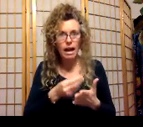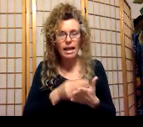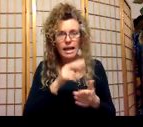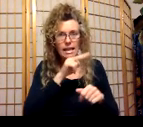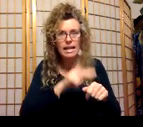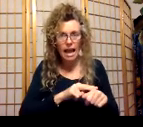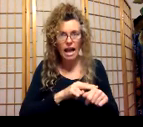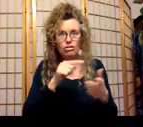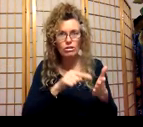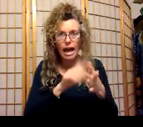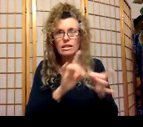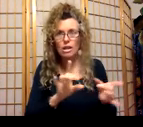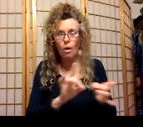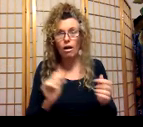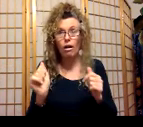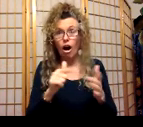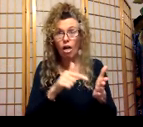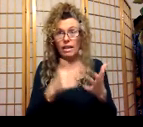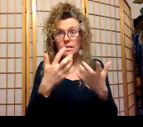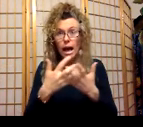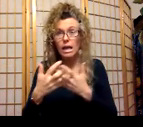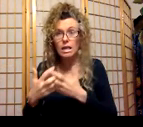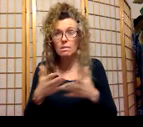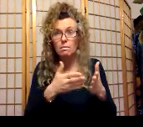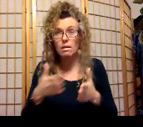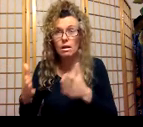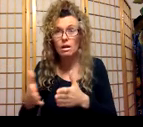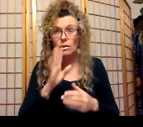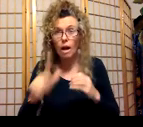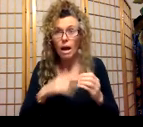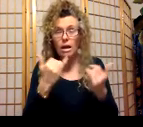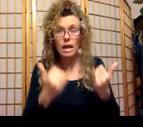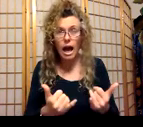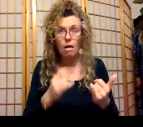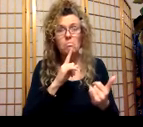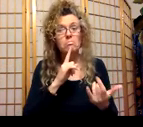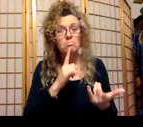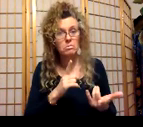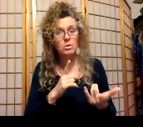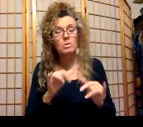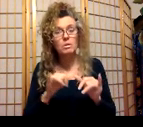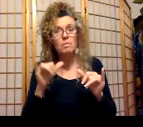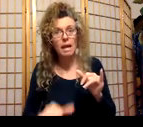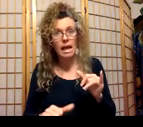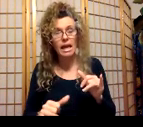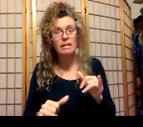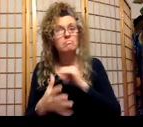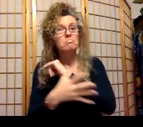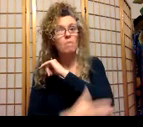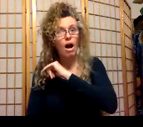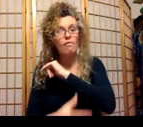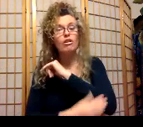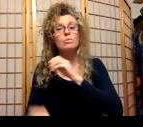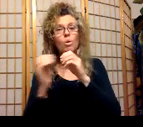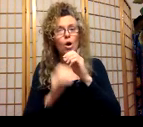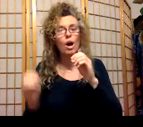and so on. All these mechanisms, what we are talking about now, ensure we remain where we are and impoverish more,